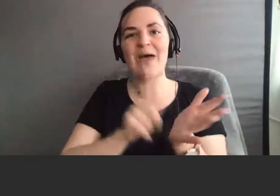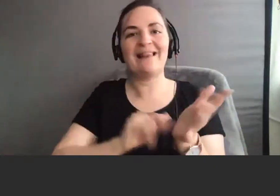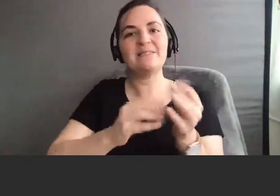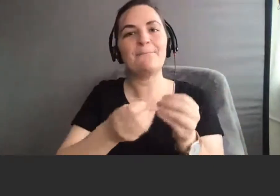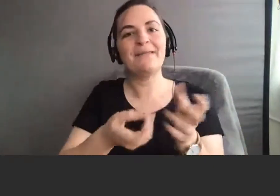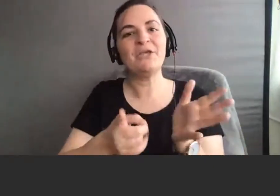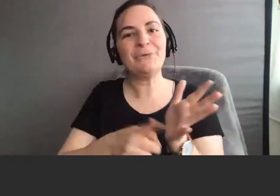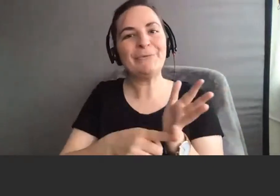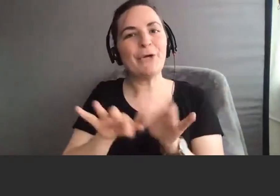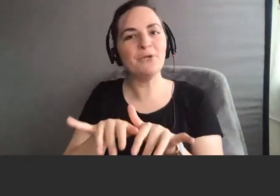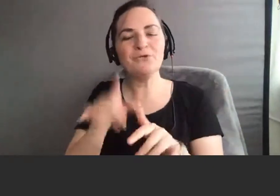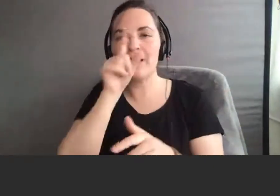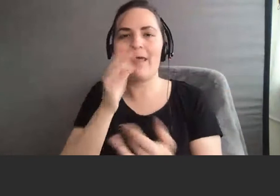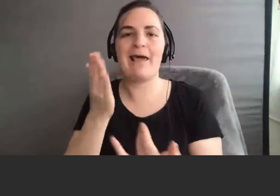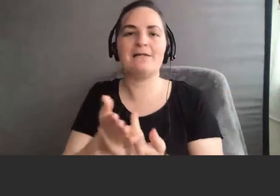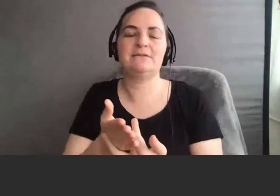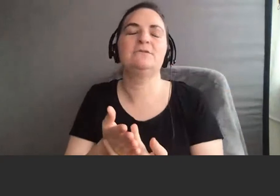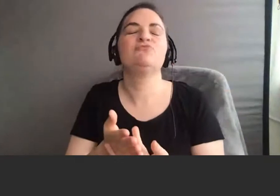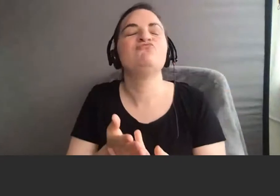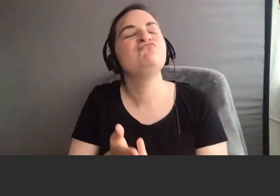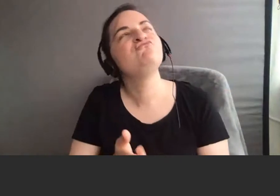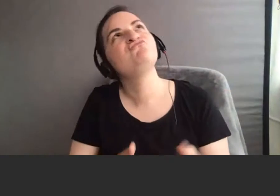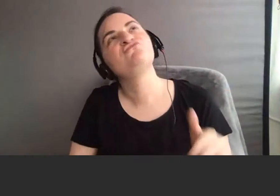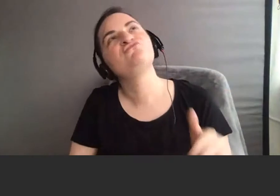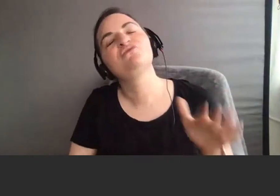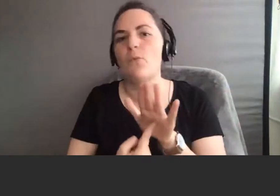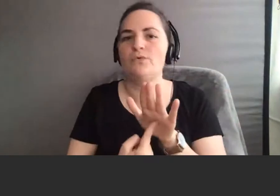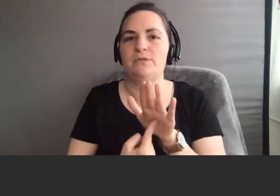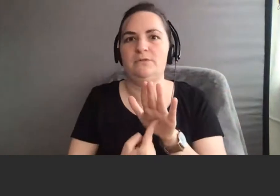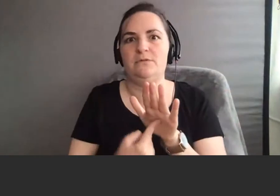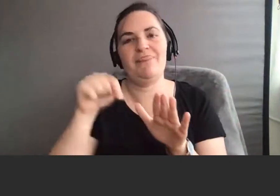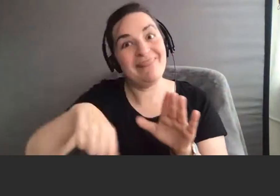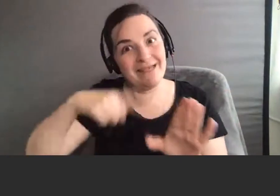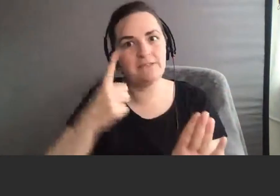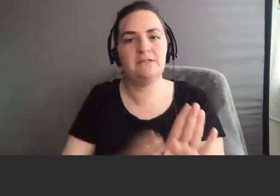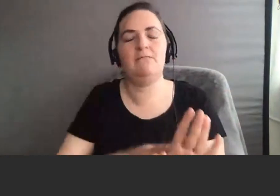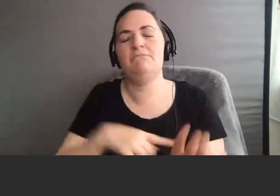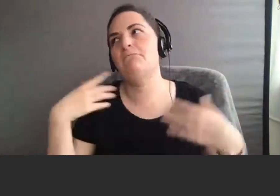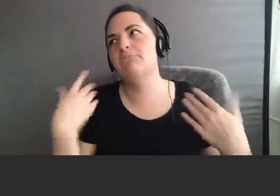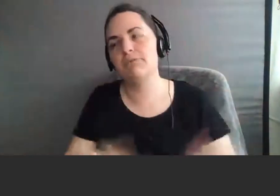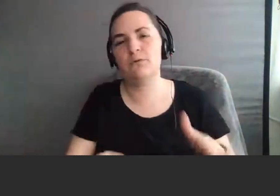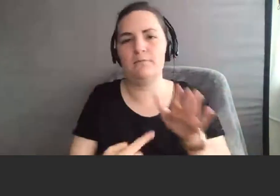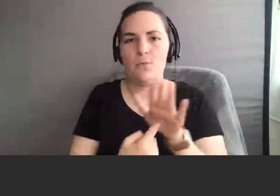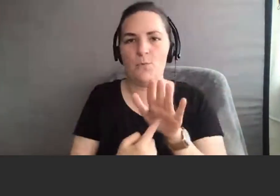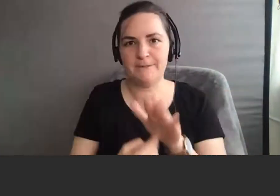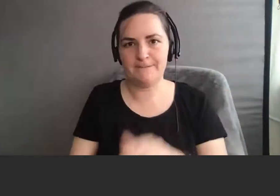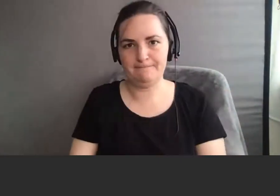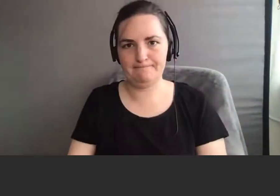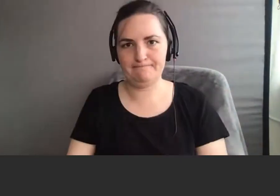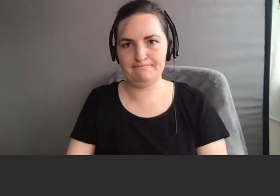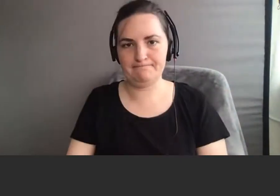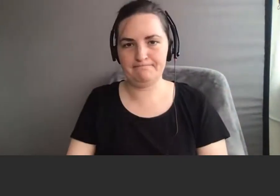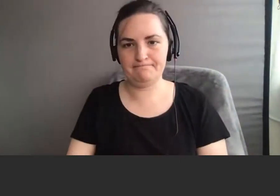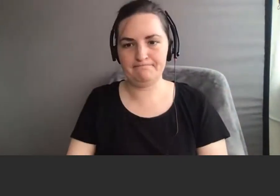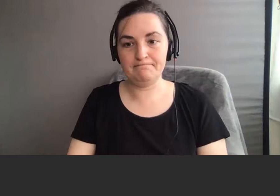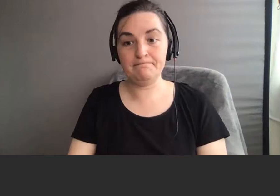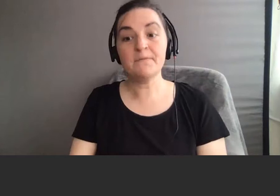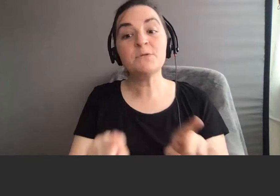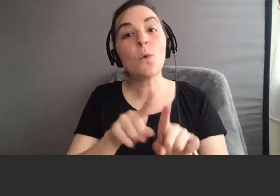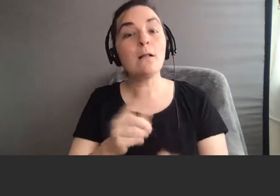so you can access it. It's really, really important this year. The other thing to bear in mind is